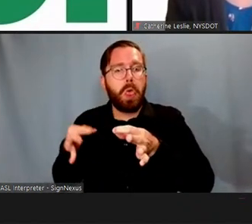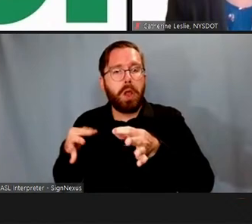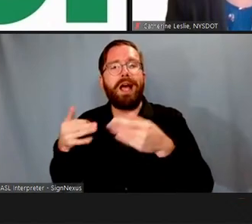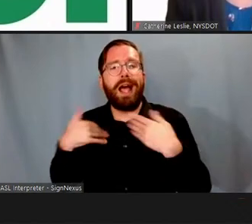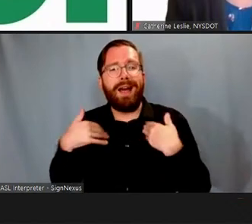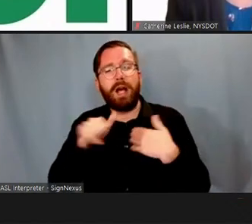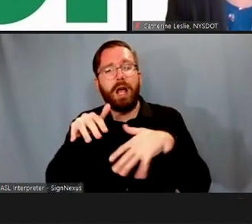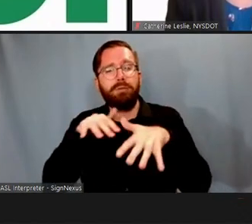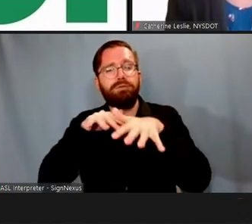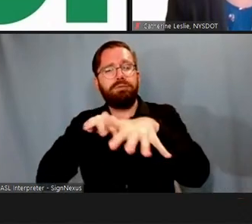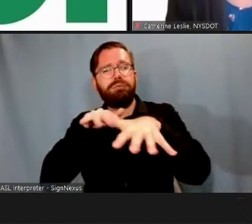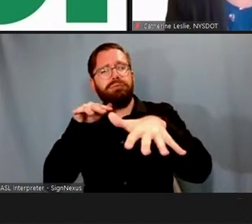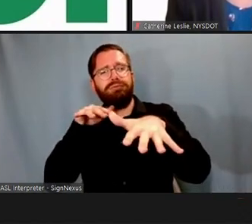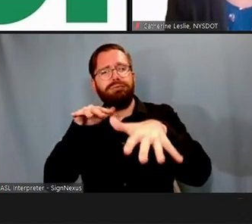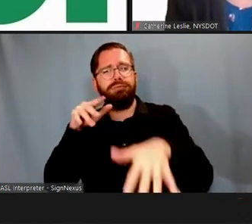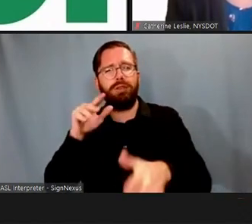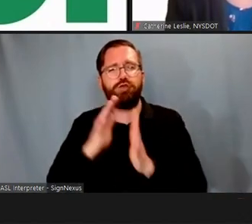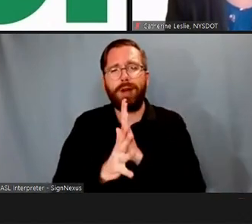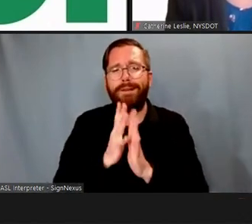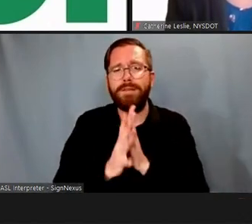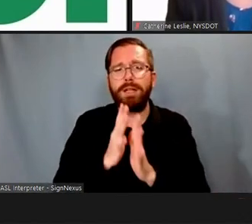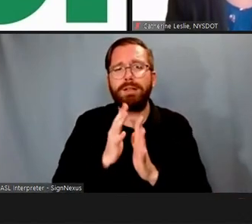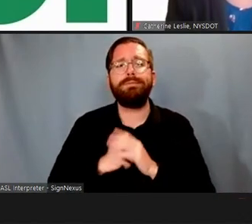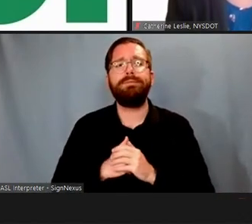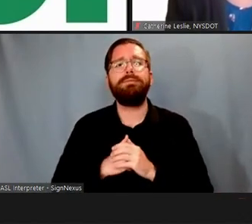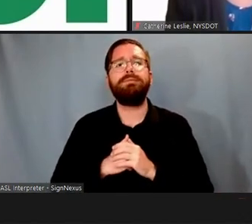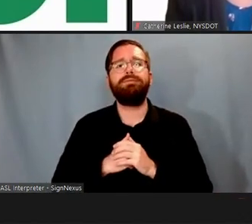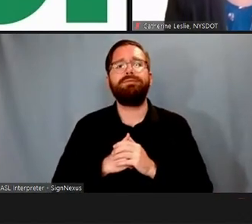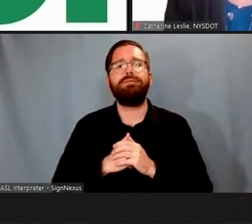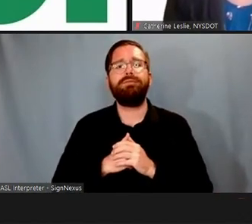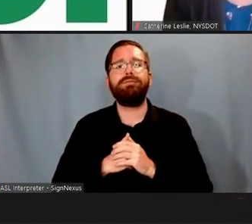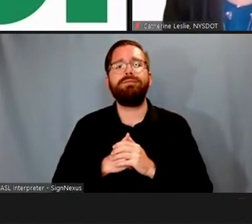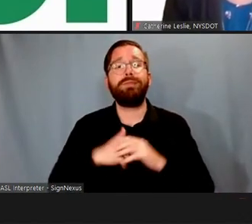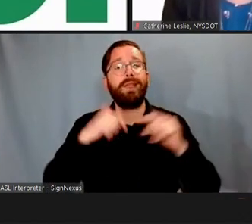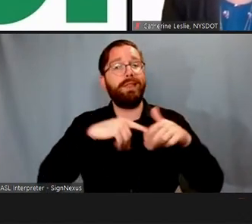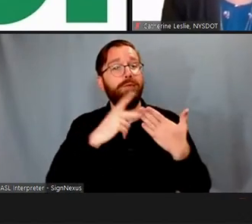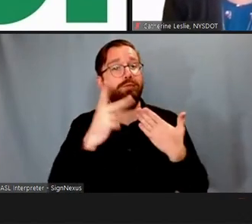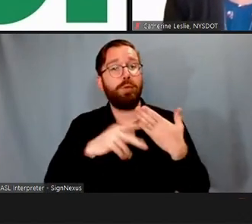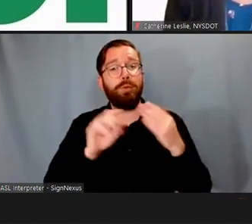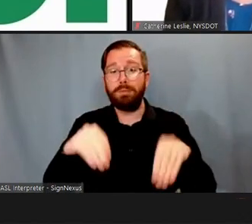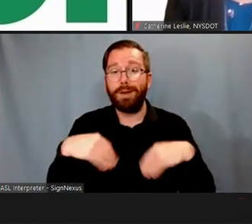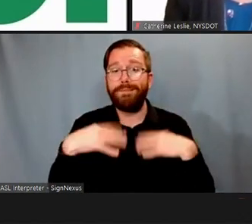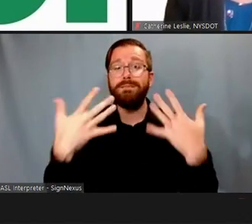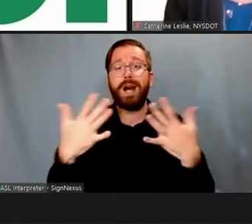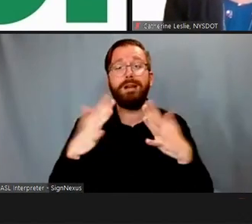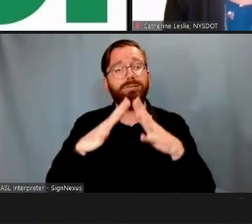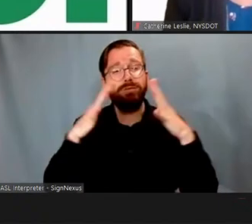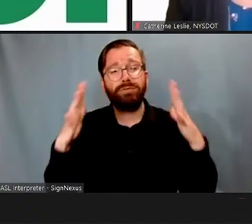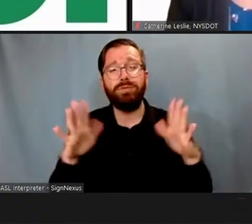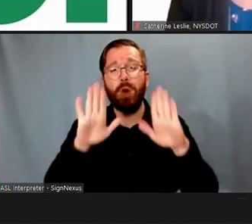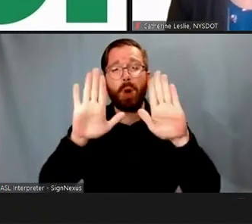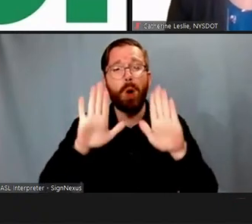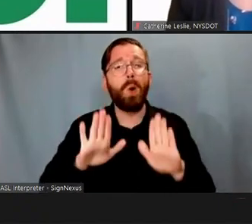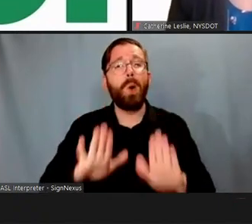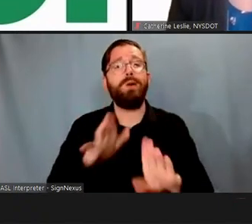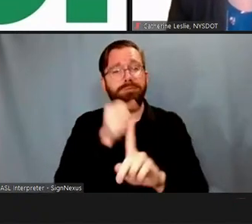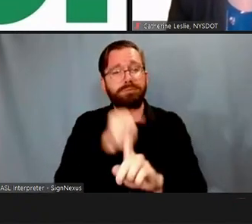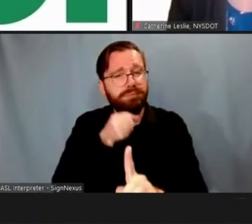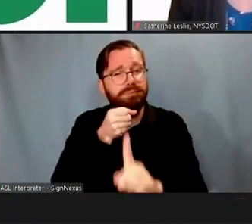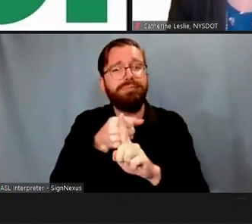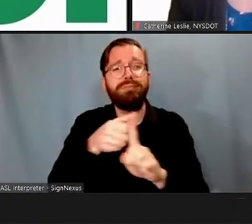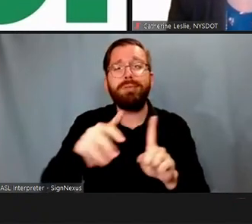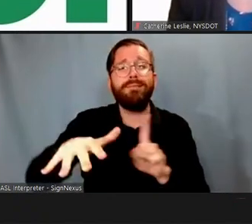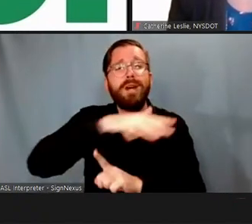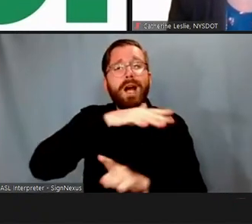traffic congestion pricing has the power to deliver overwhelmingly positive environmental impacts by reducing car congestion by